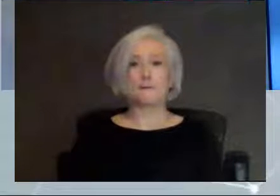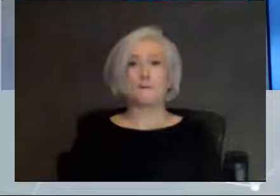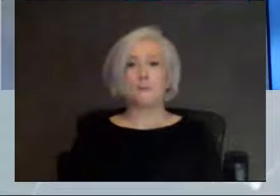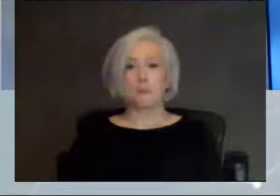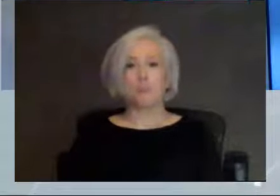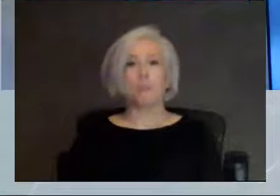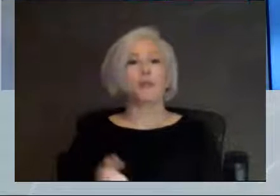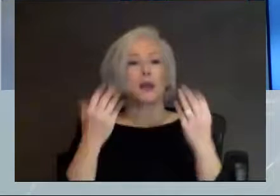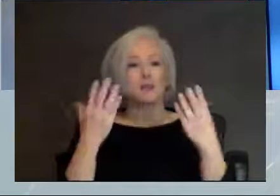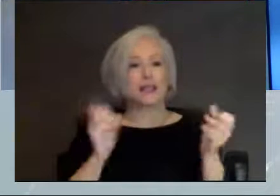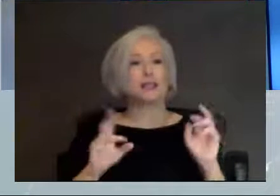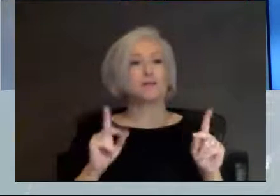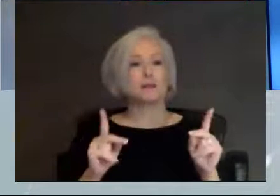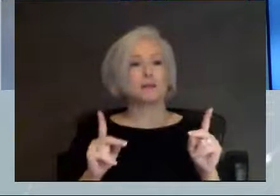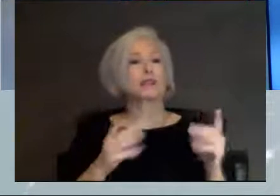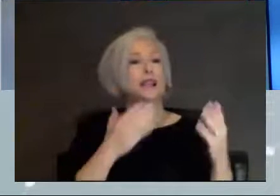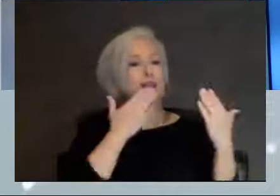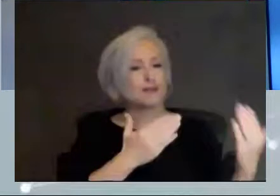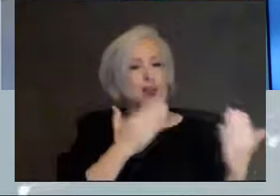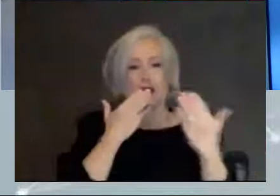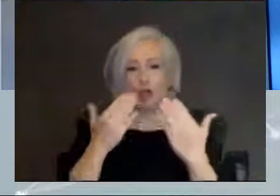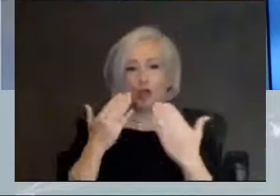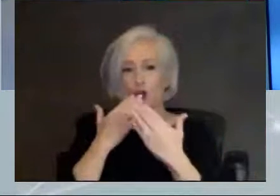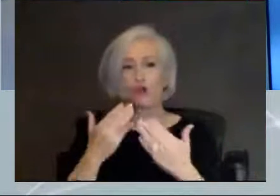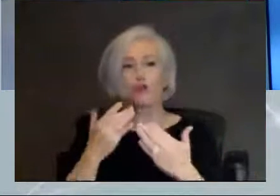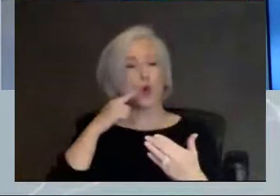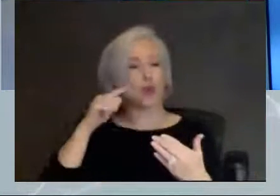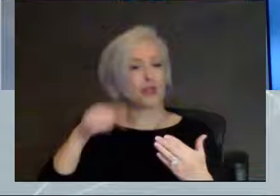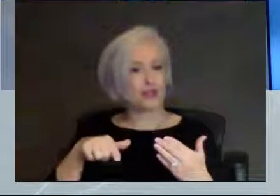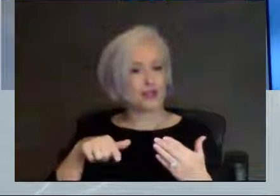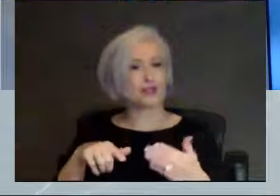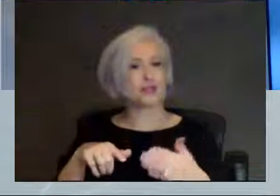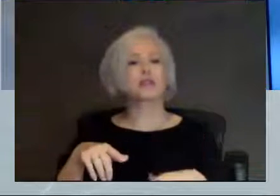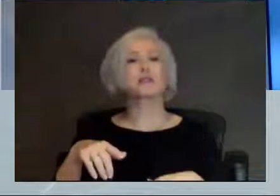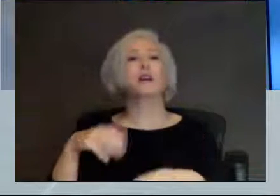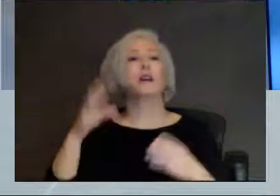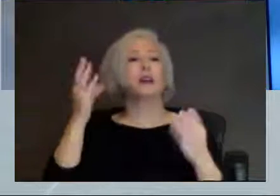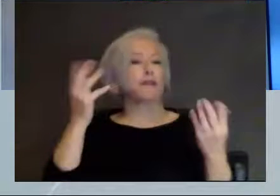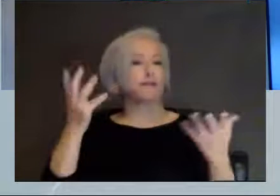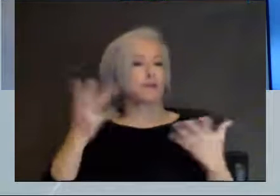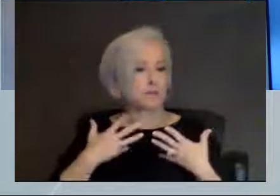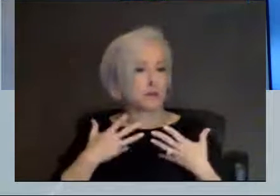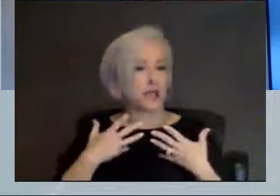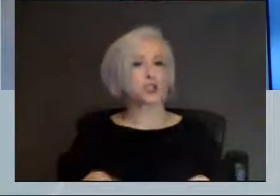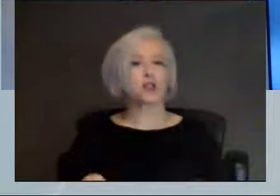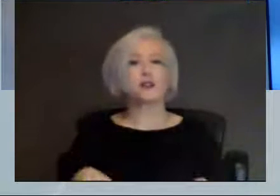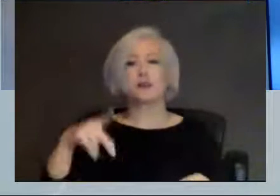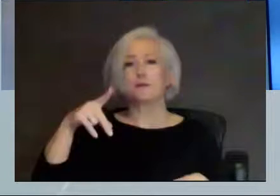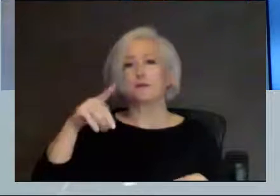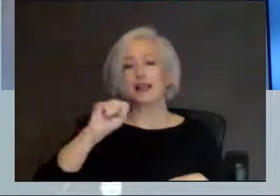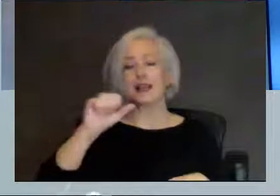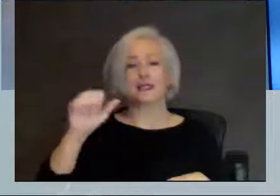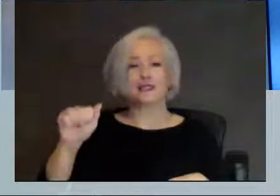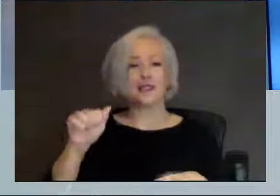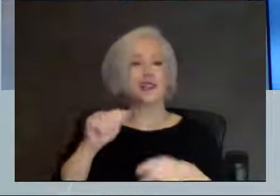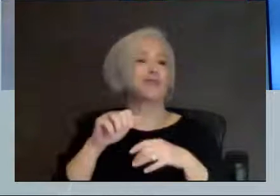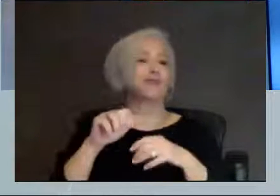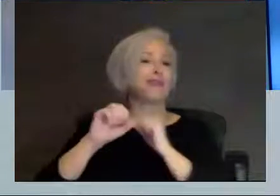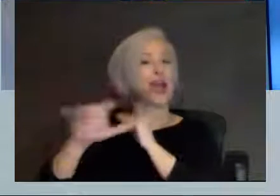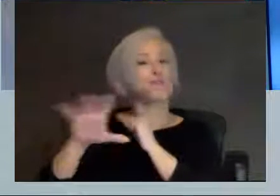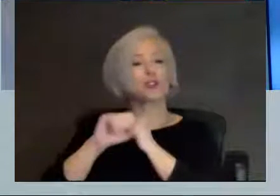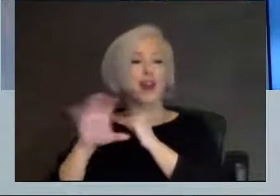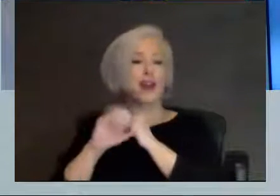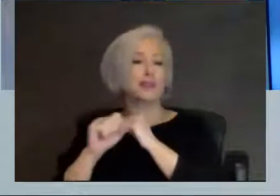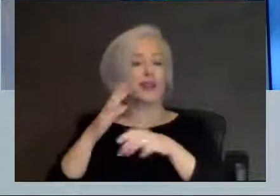saying thank you for this episode, and thank you for the PSA. Angie wrote, PSA, get your colonoscopy. Sarah writes,